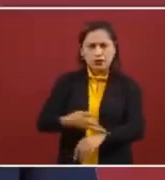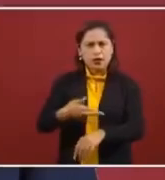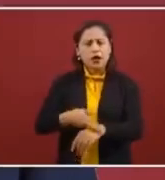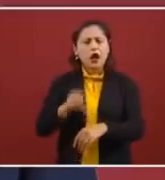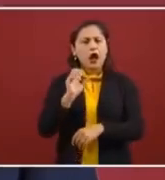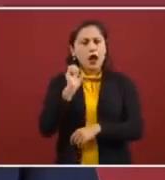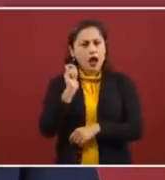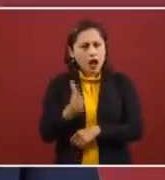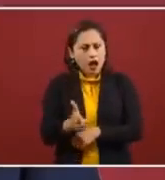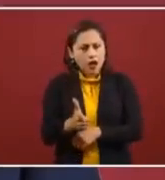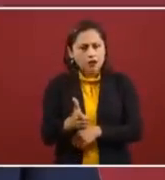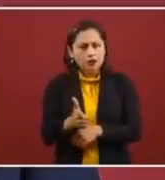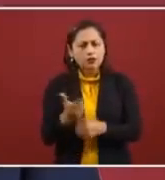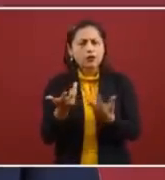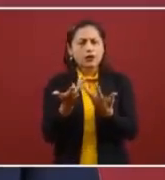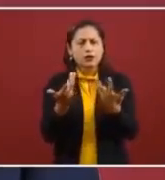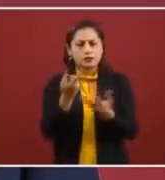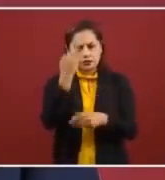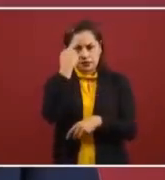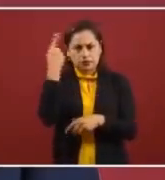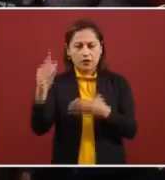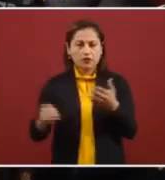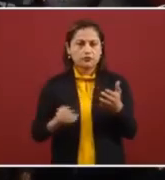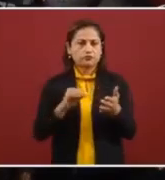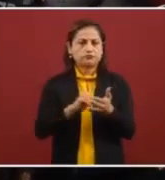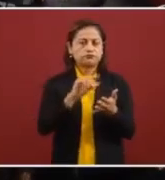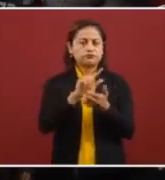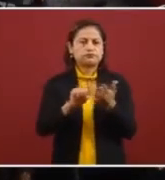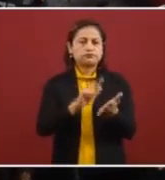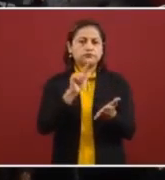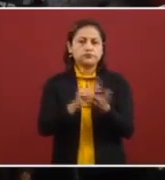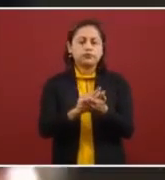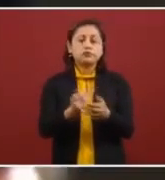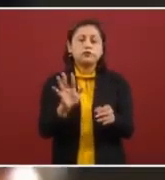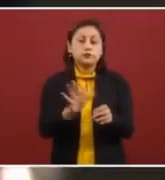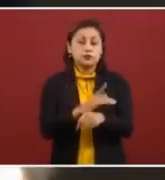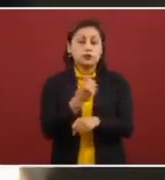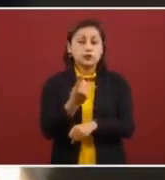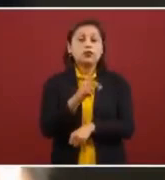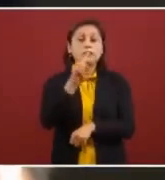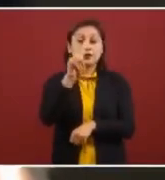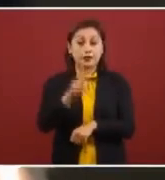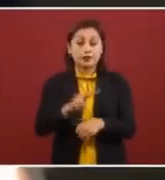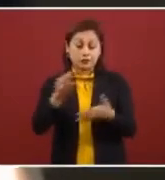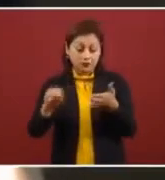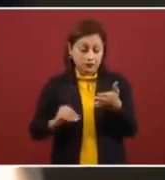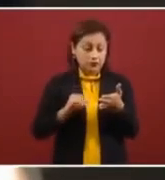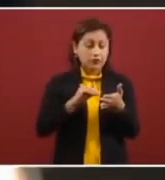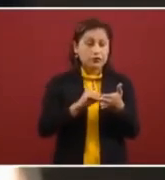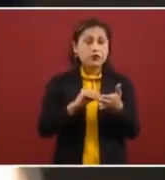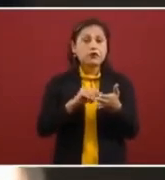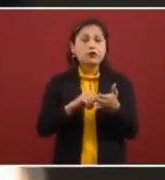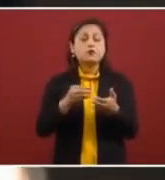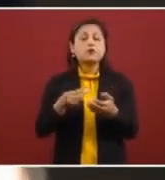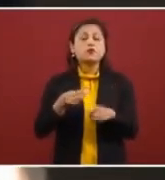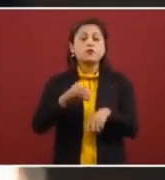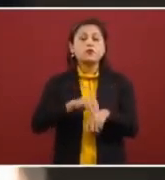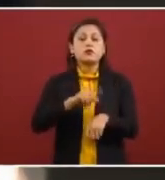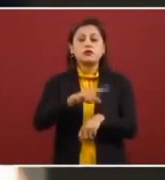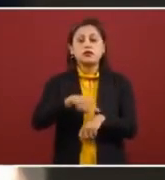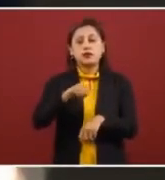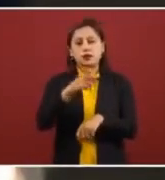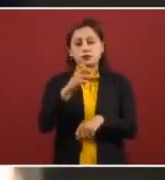They think there's not enough mental health services and also to help